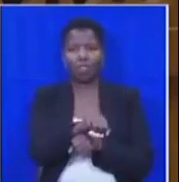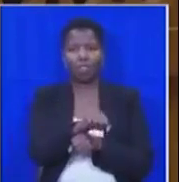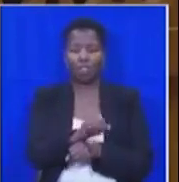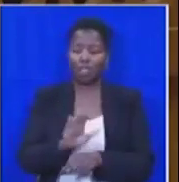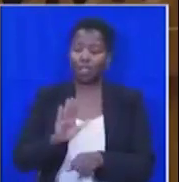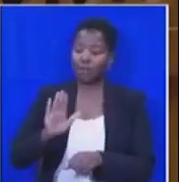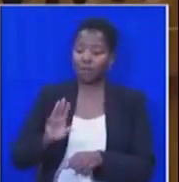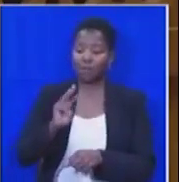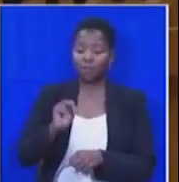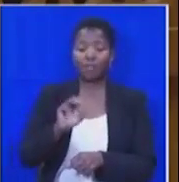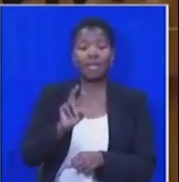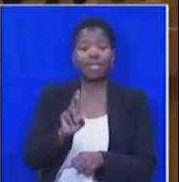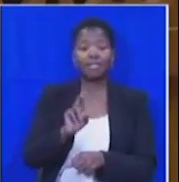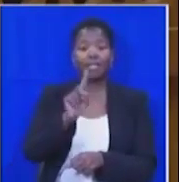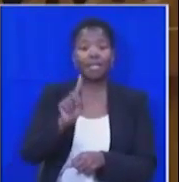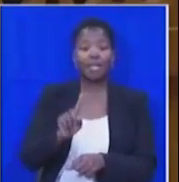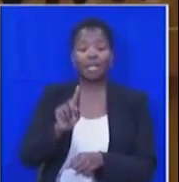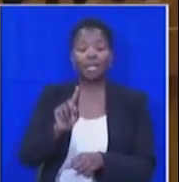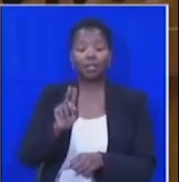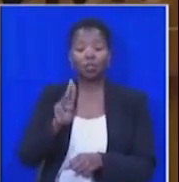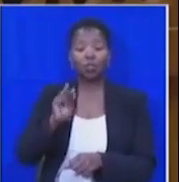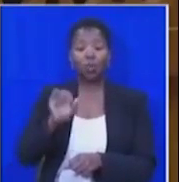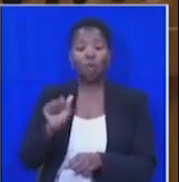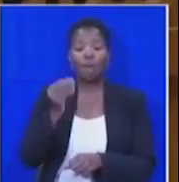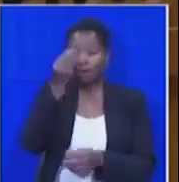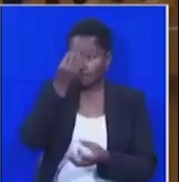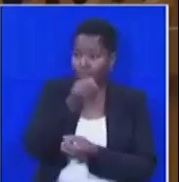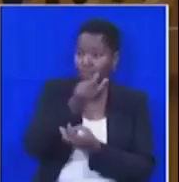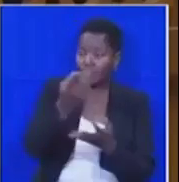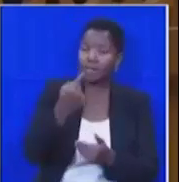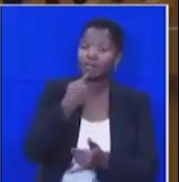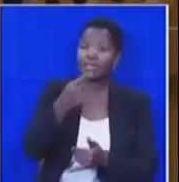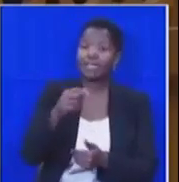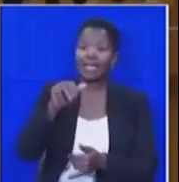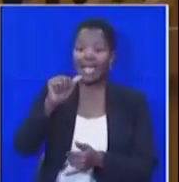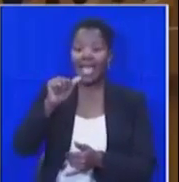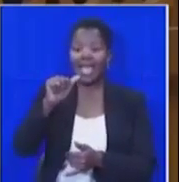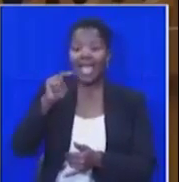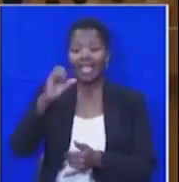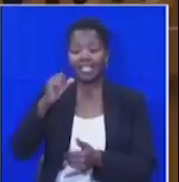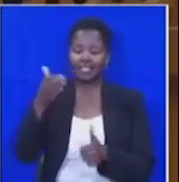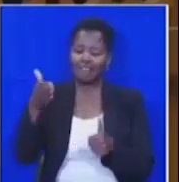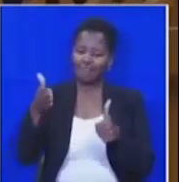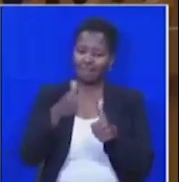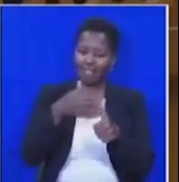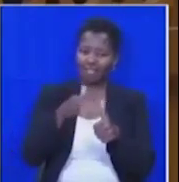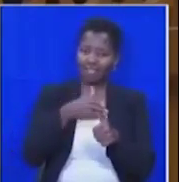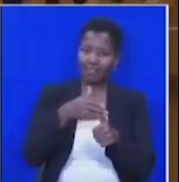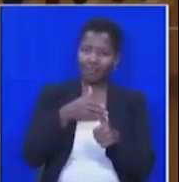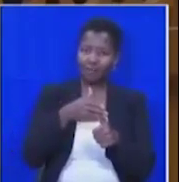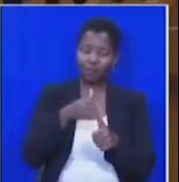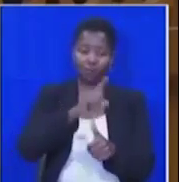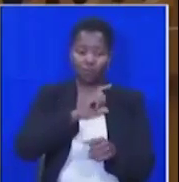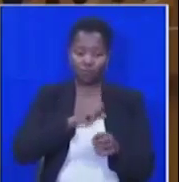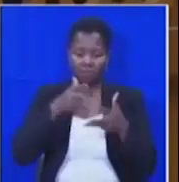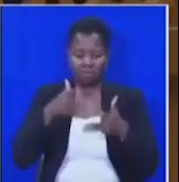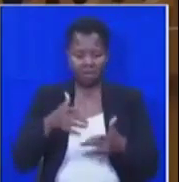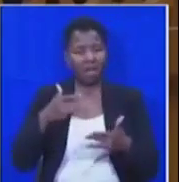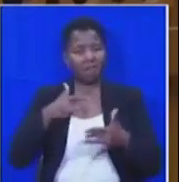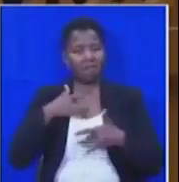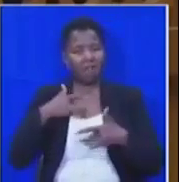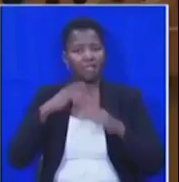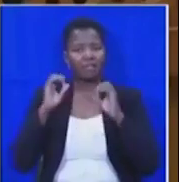meant what he said when he told the nation that, I quote, the ANC comes first. That's why he felt nothing to